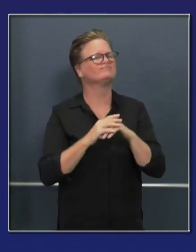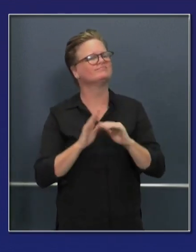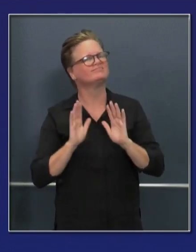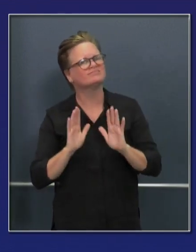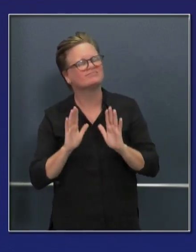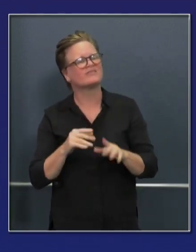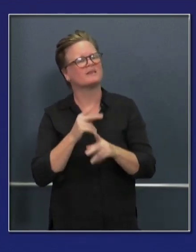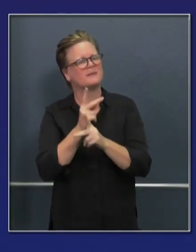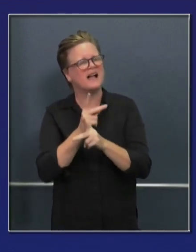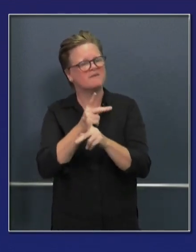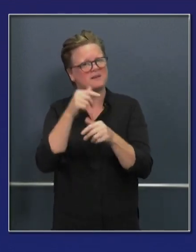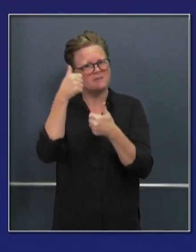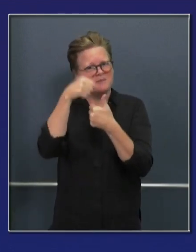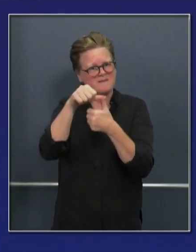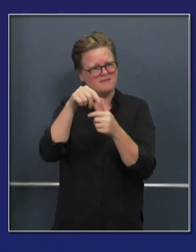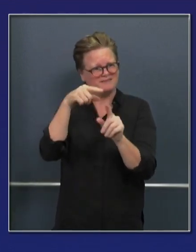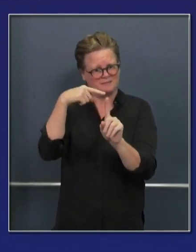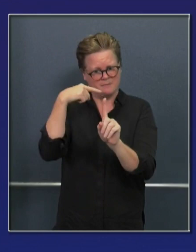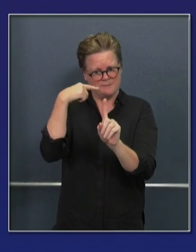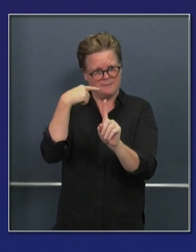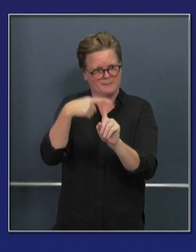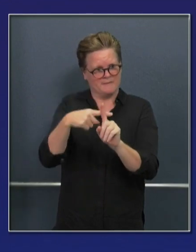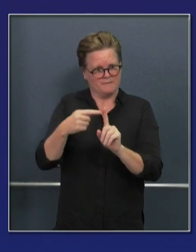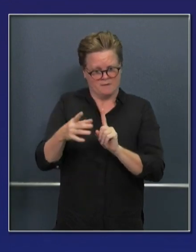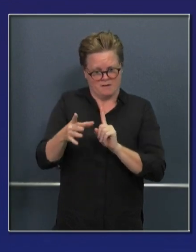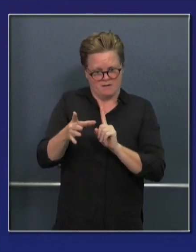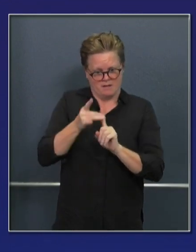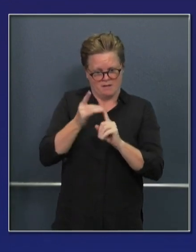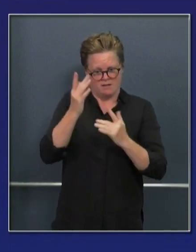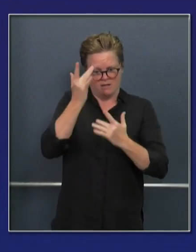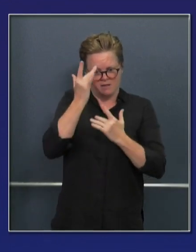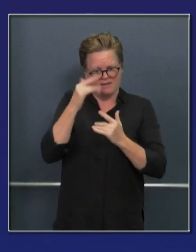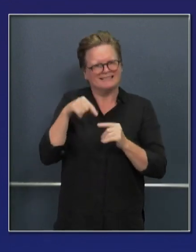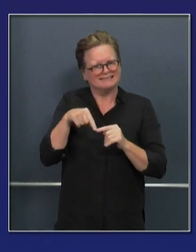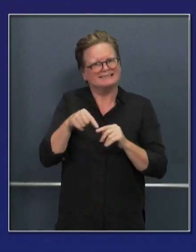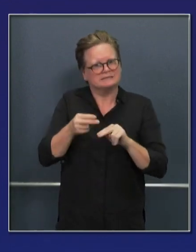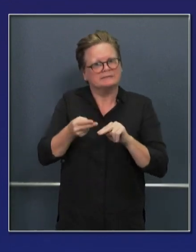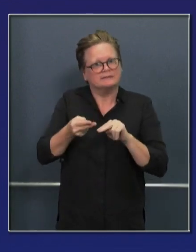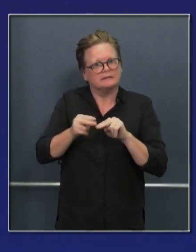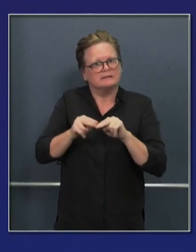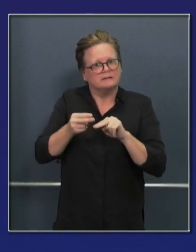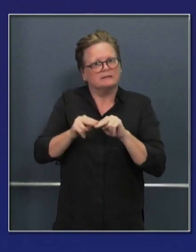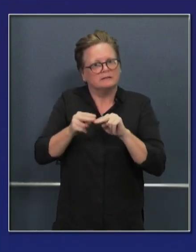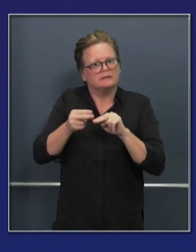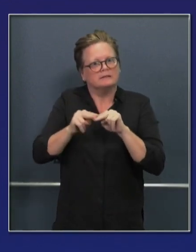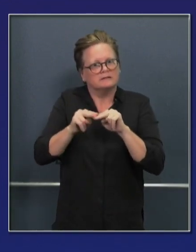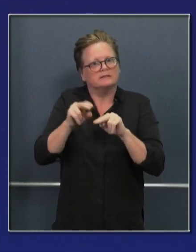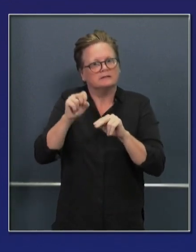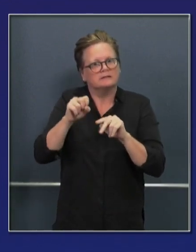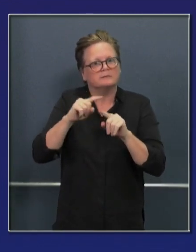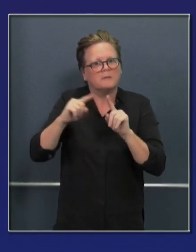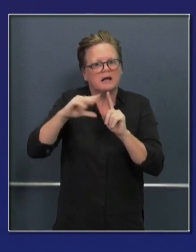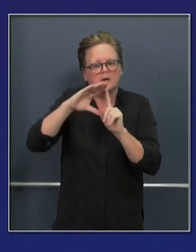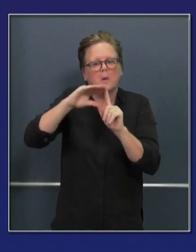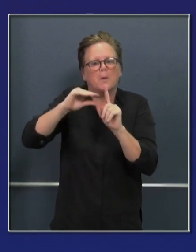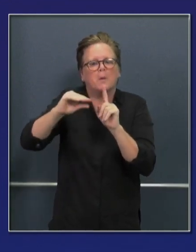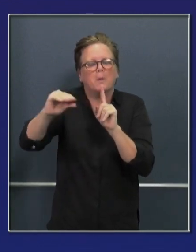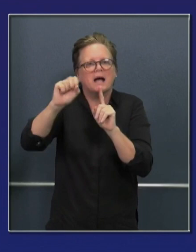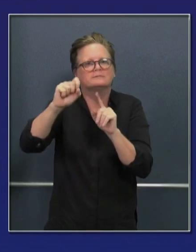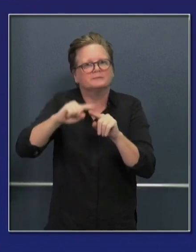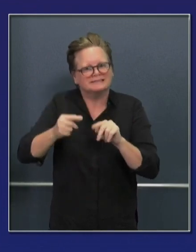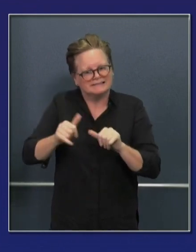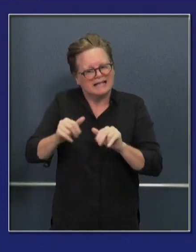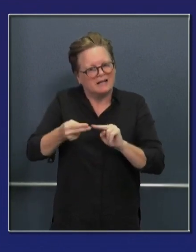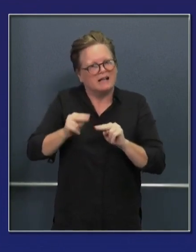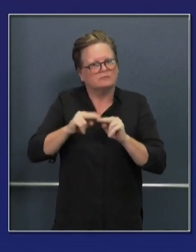you don't know that. And it may not only impact you, you may be asymptomatic, but it may impact someone that gets the disease